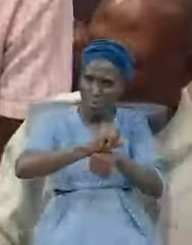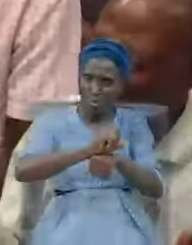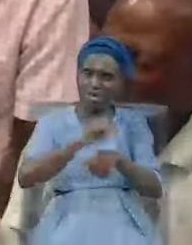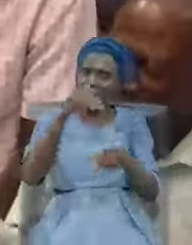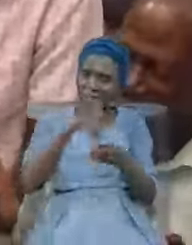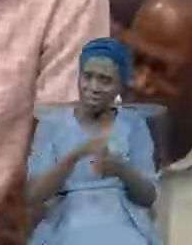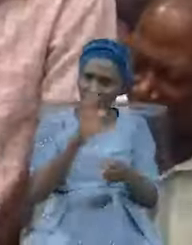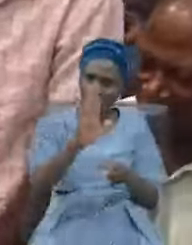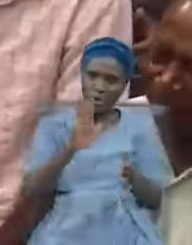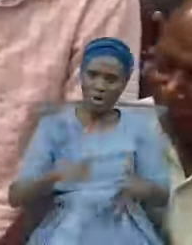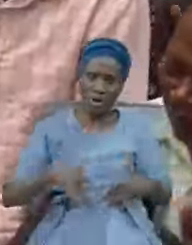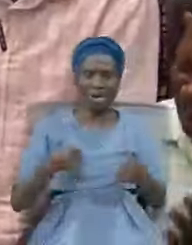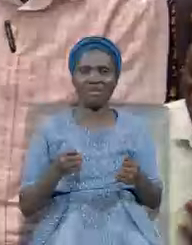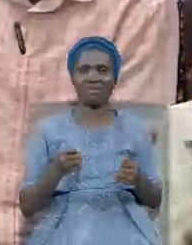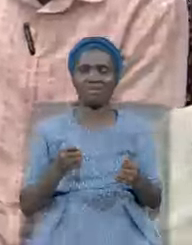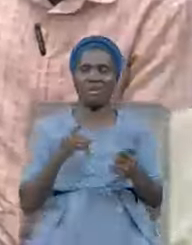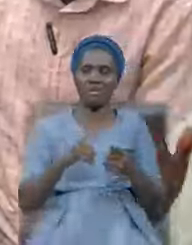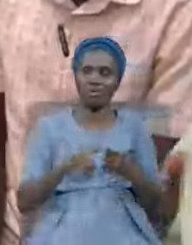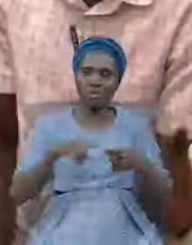your life, triumphant,